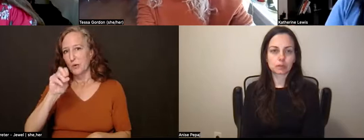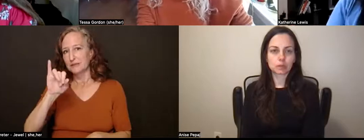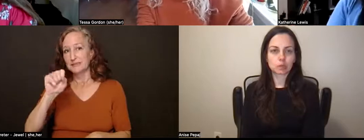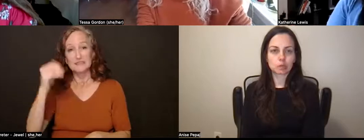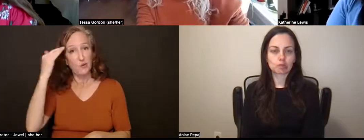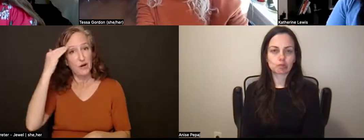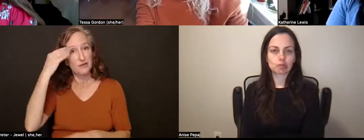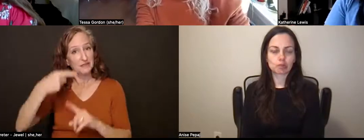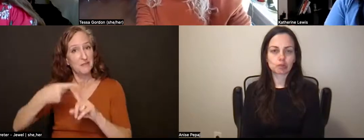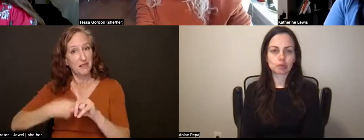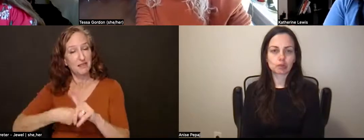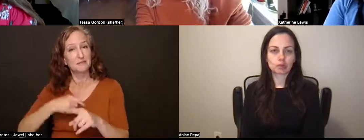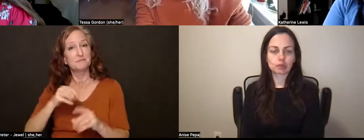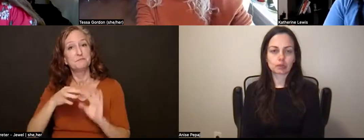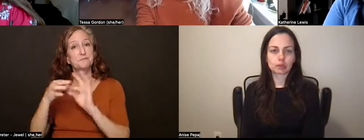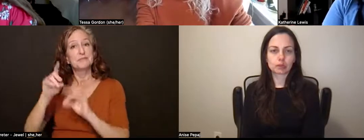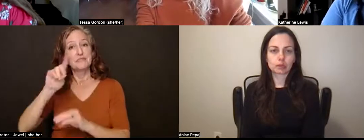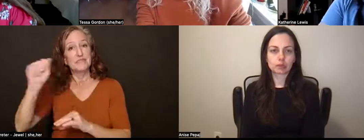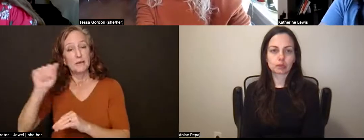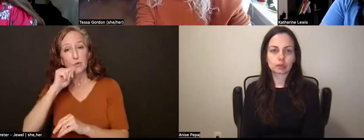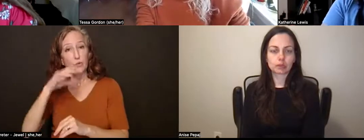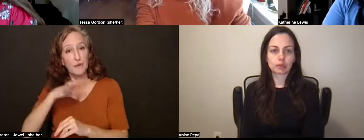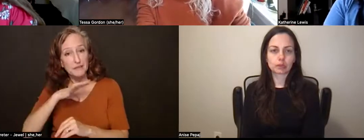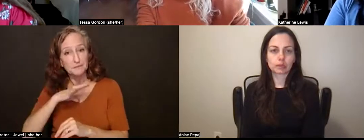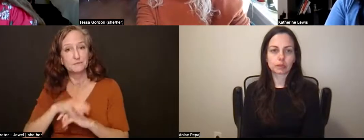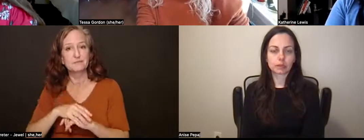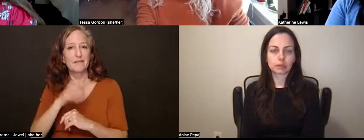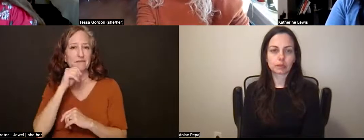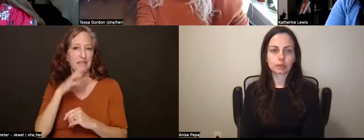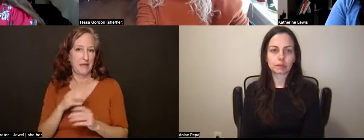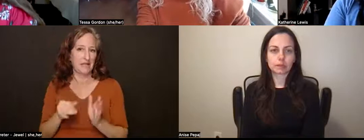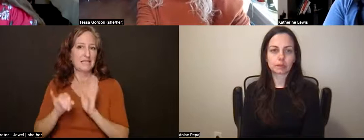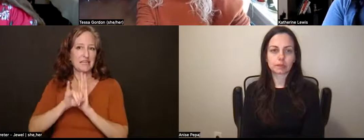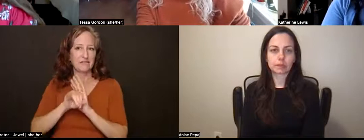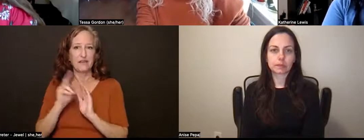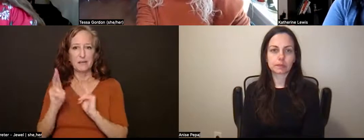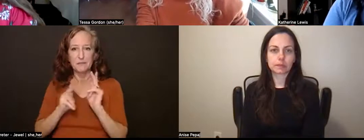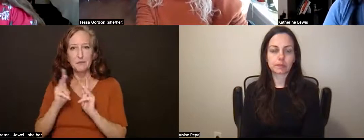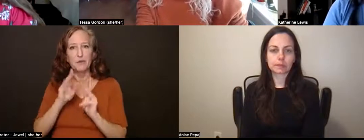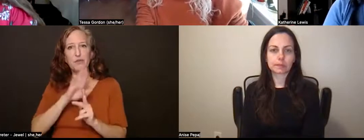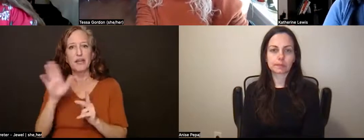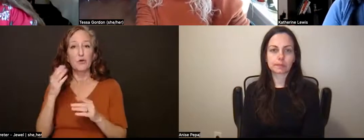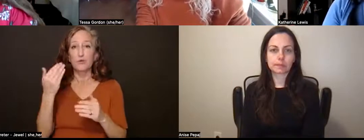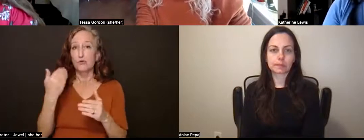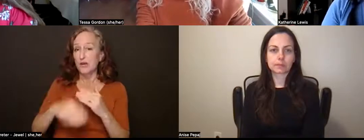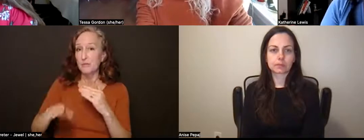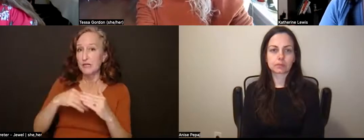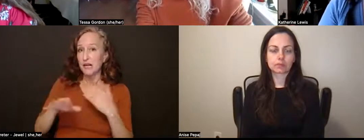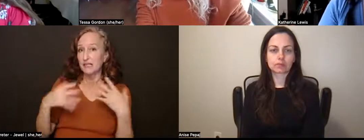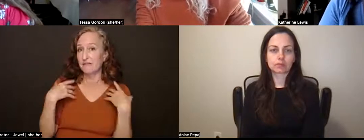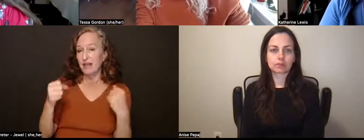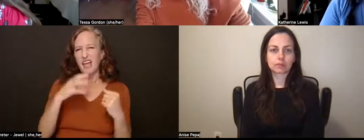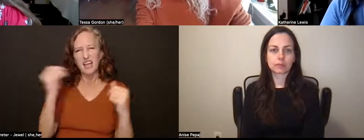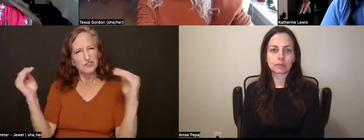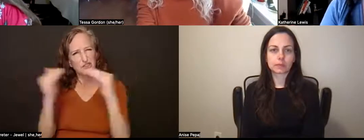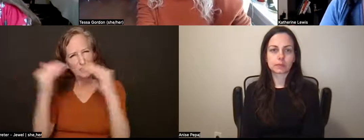to disabled women's and female identifying people's reproductive health and justice. This person says,